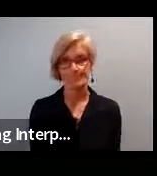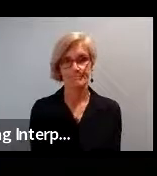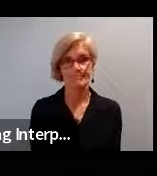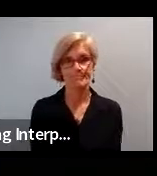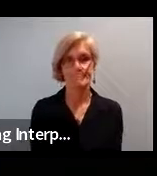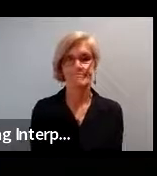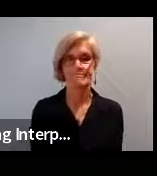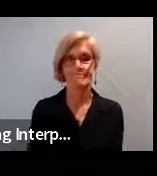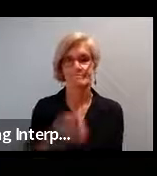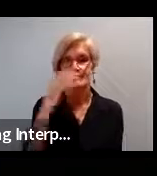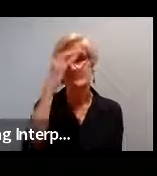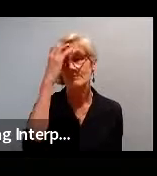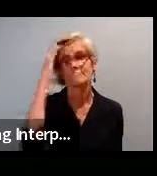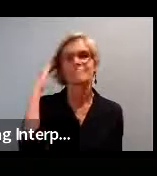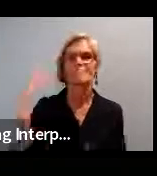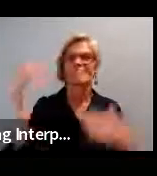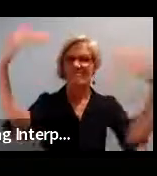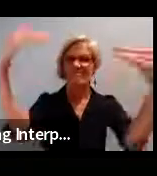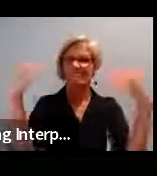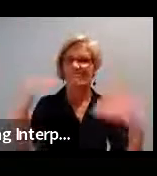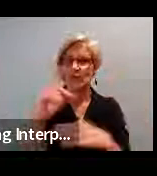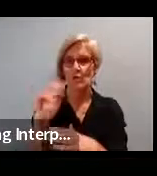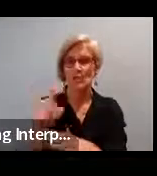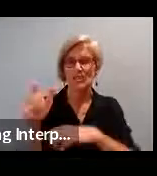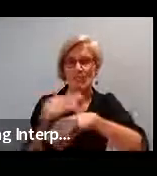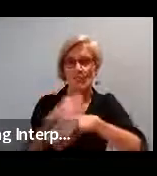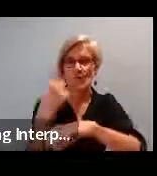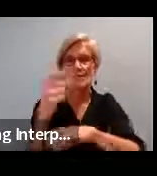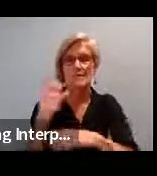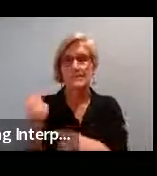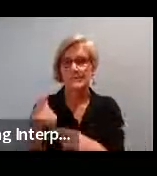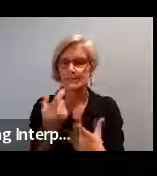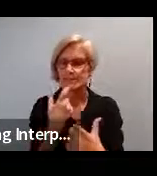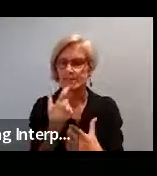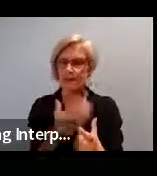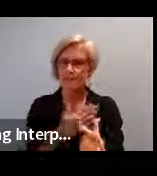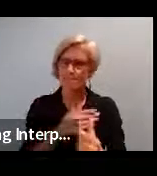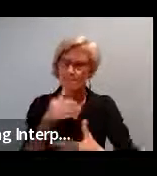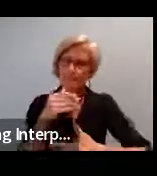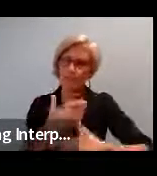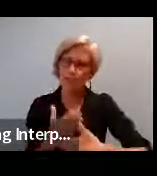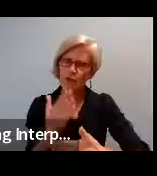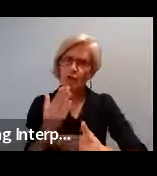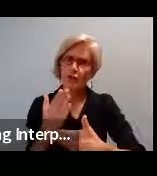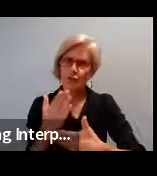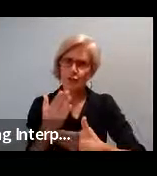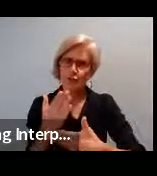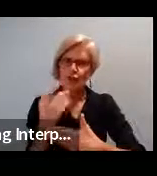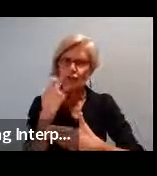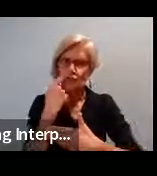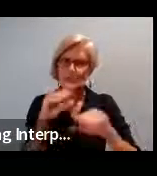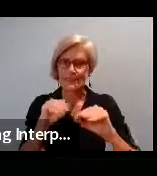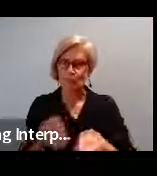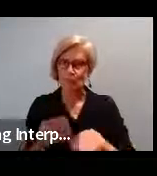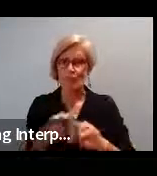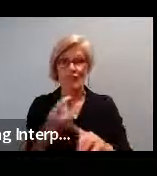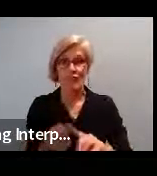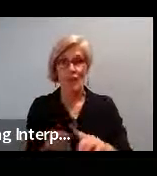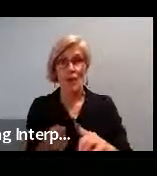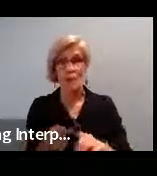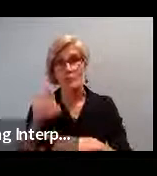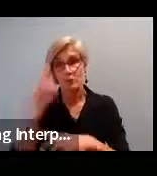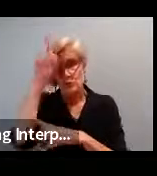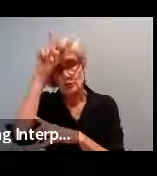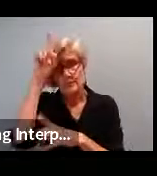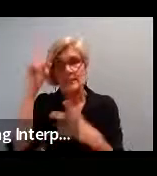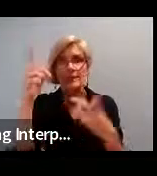This next one's a little bit of a longer question. Somebody wrote, my daughter will have recently moved from Germany, possibly with or without her father.